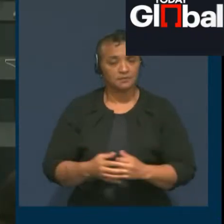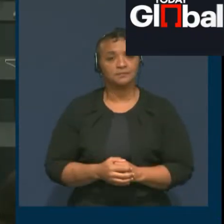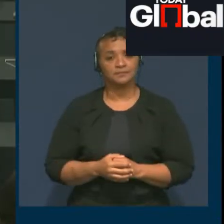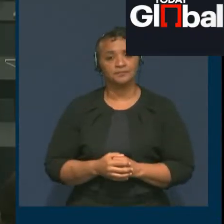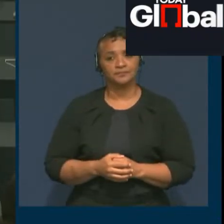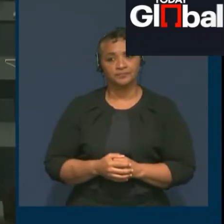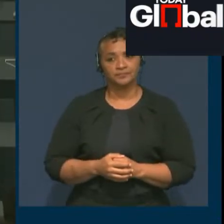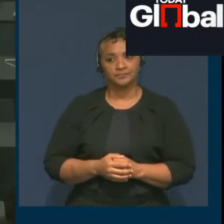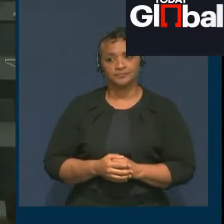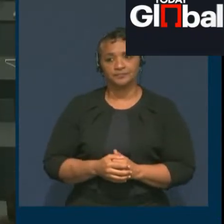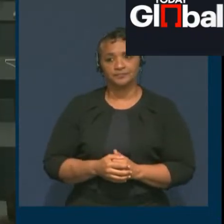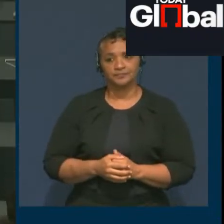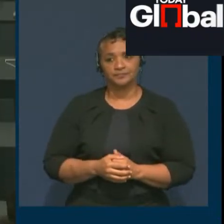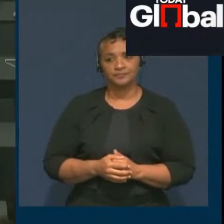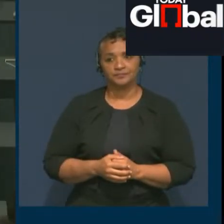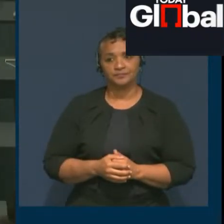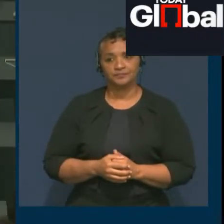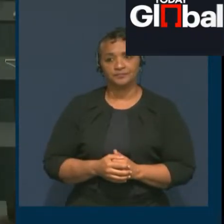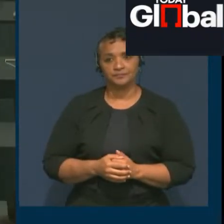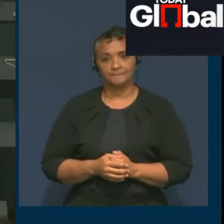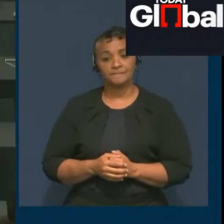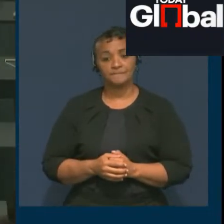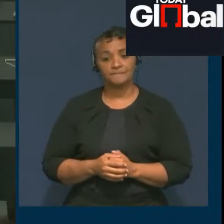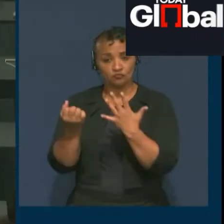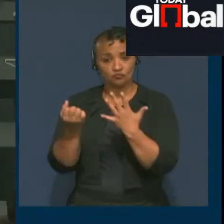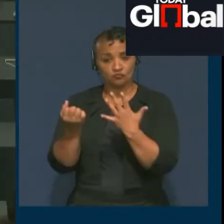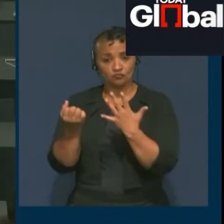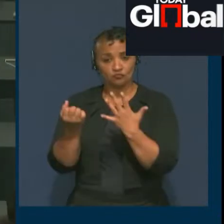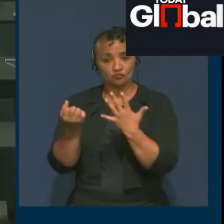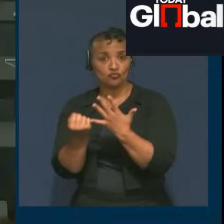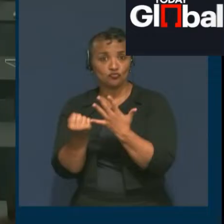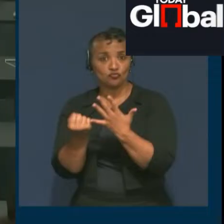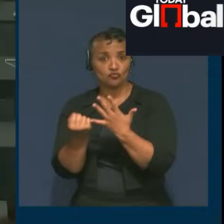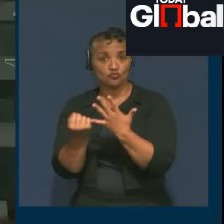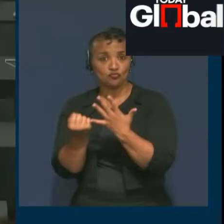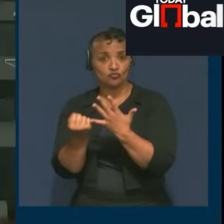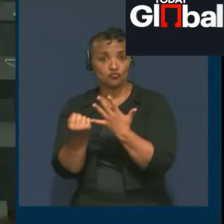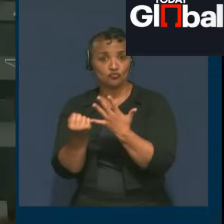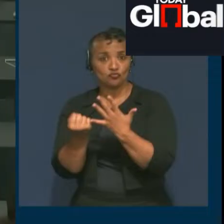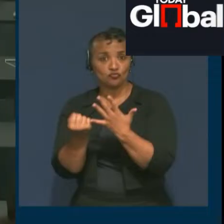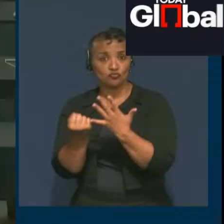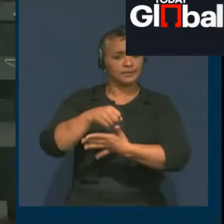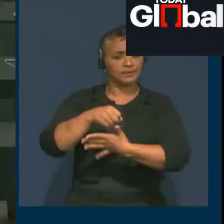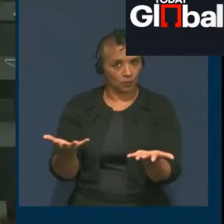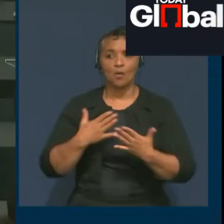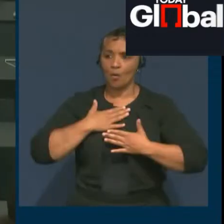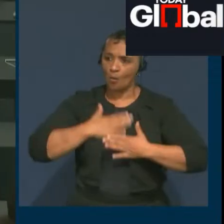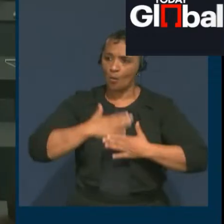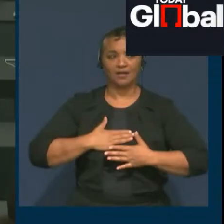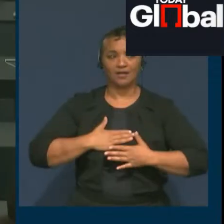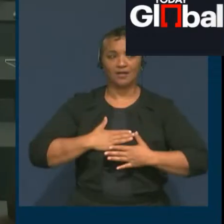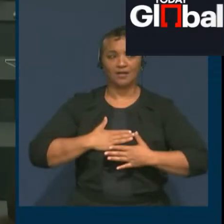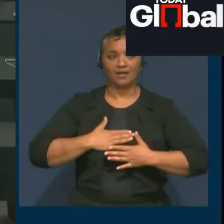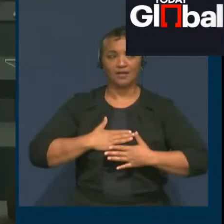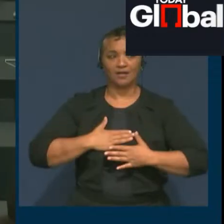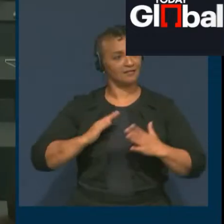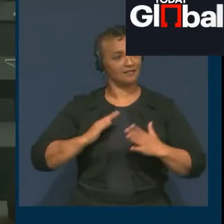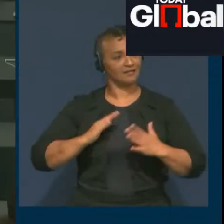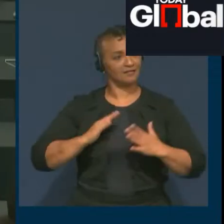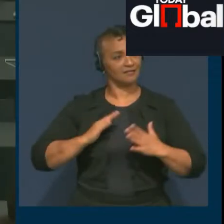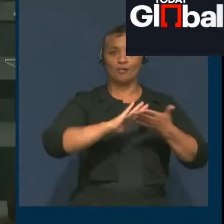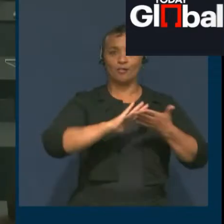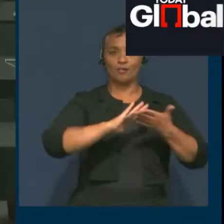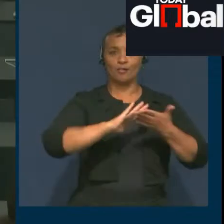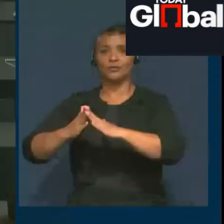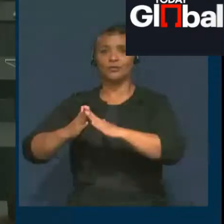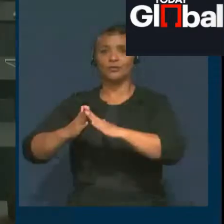covers or attaches priority to building an overall society which fully takes account of persons